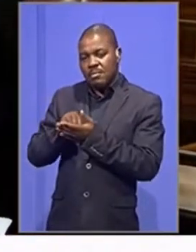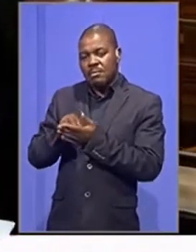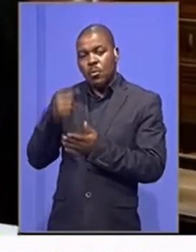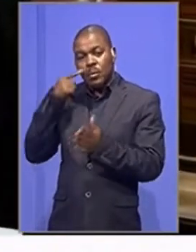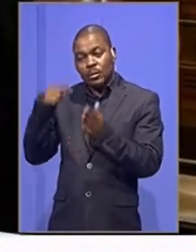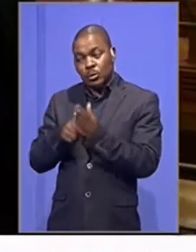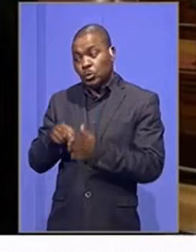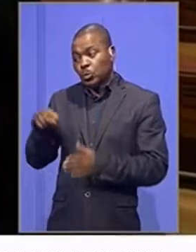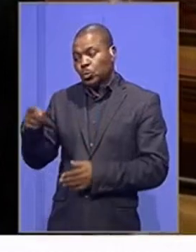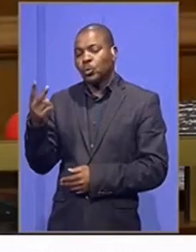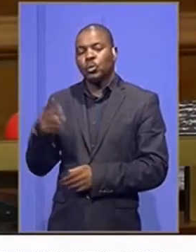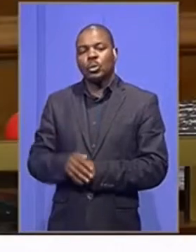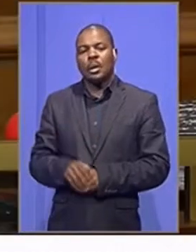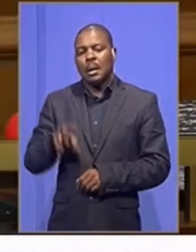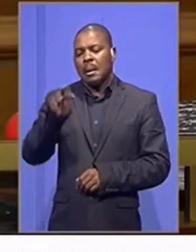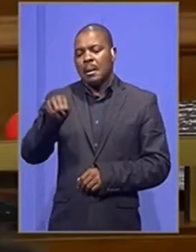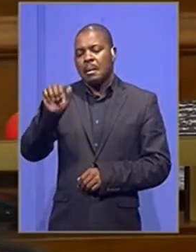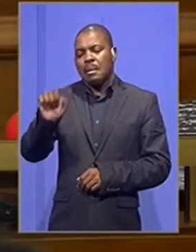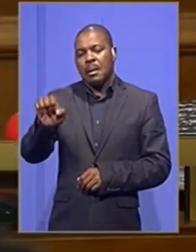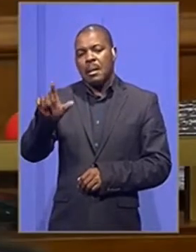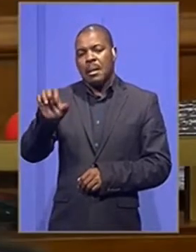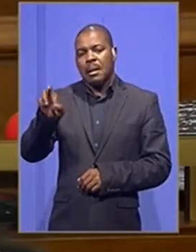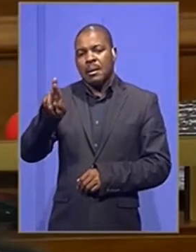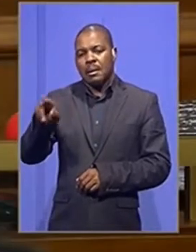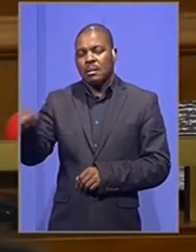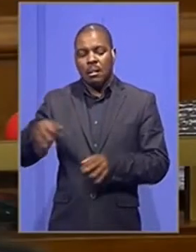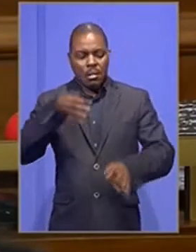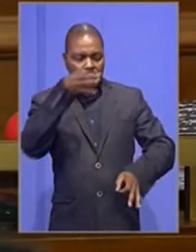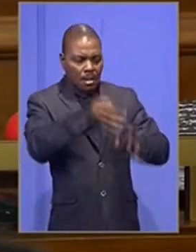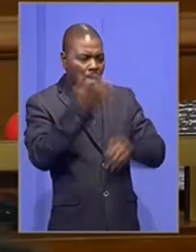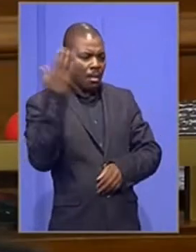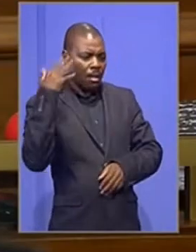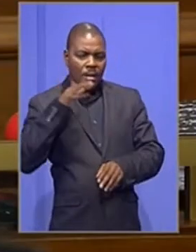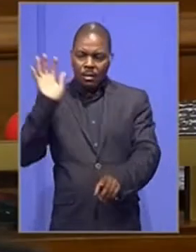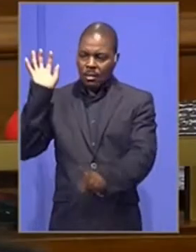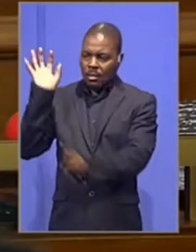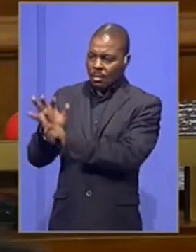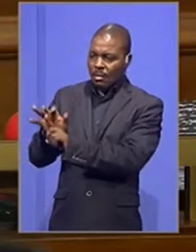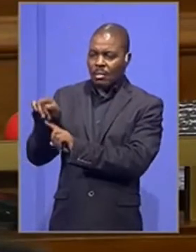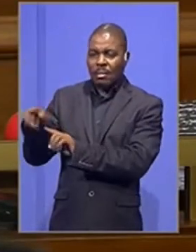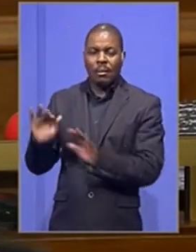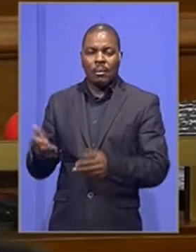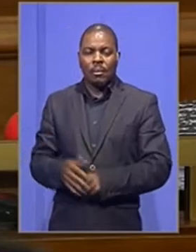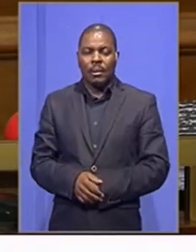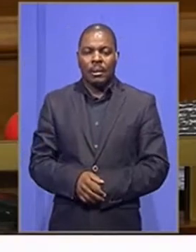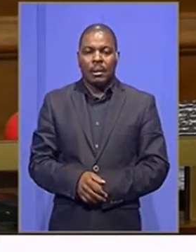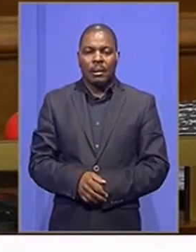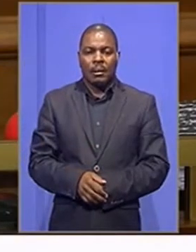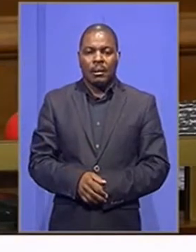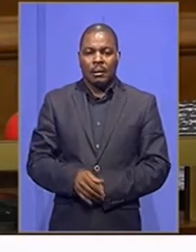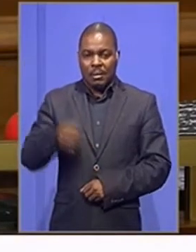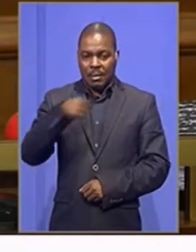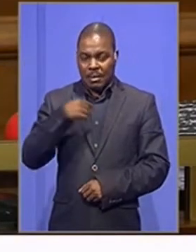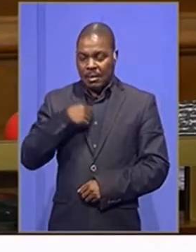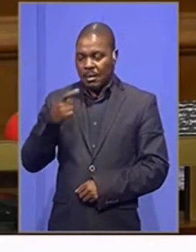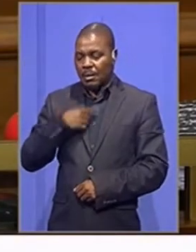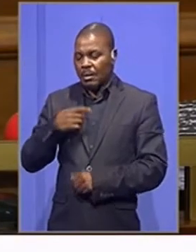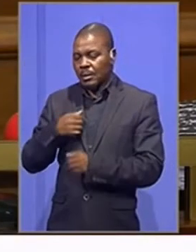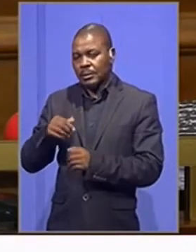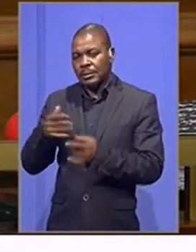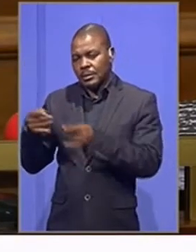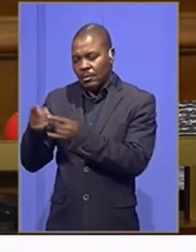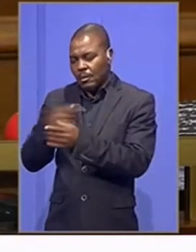boditše kgorotsheko ka mathata a gagwe morago ga go hlaselwa. As I was taking the revolver out of the safe, there was